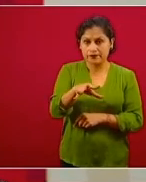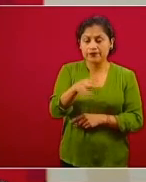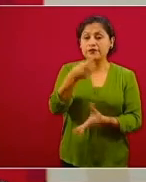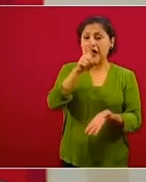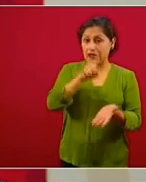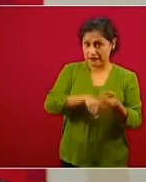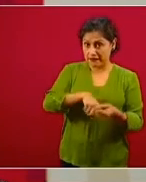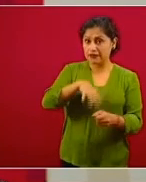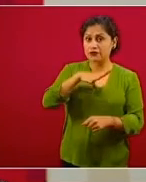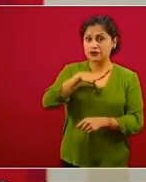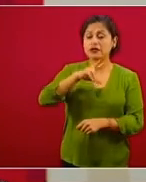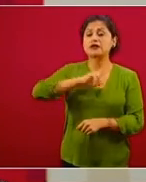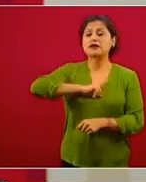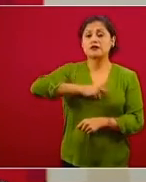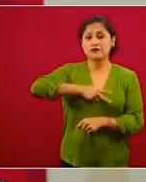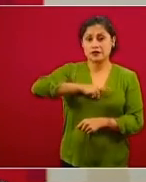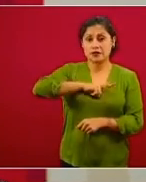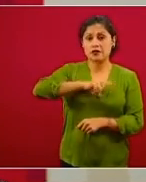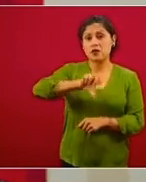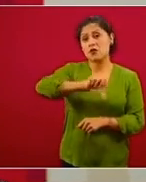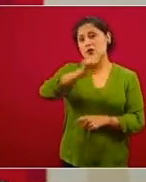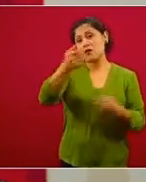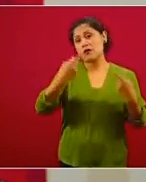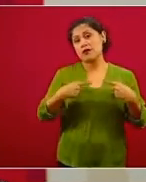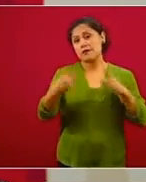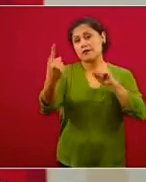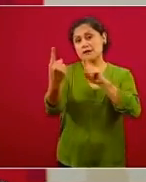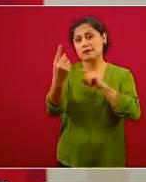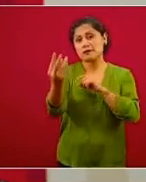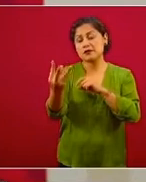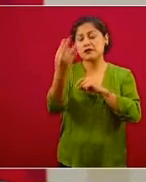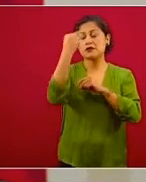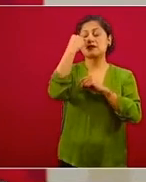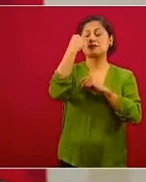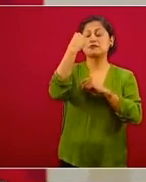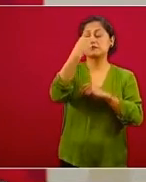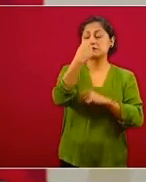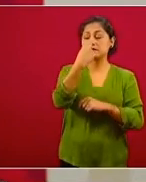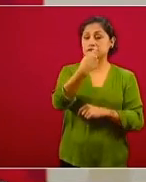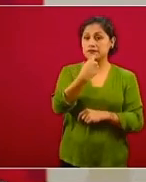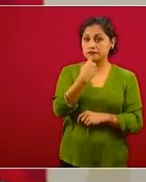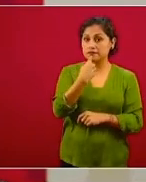trails and through our mouth, these secretions, though